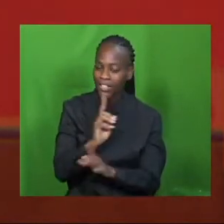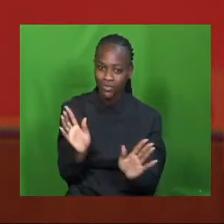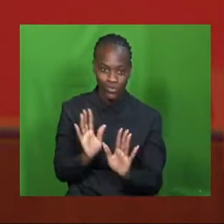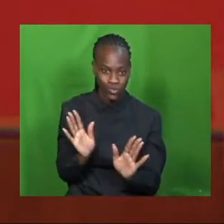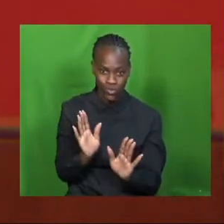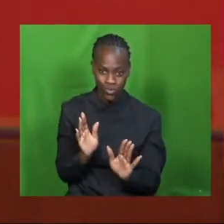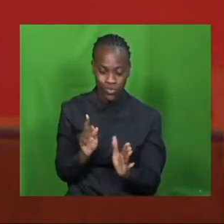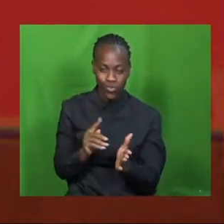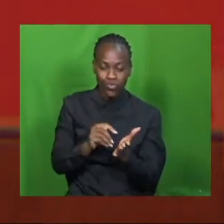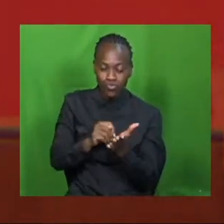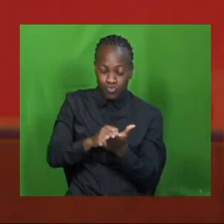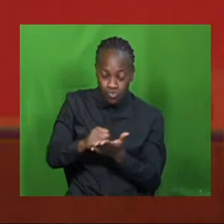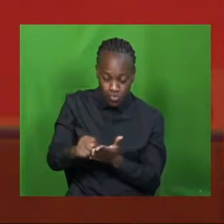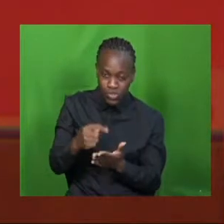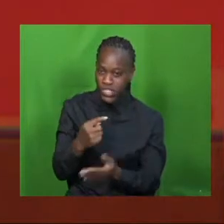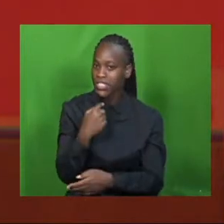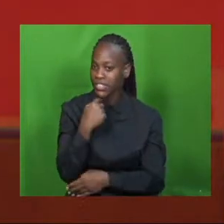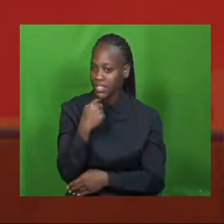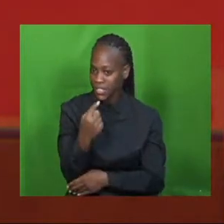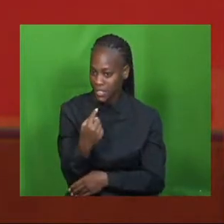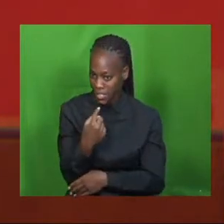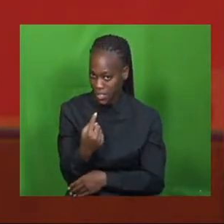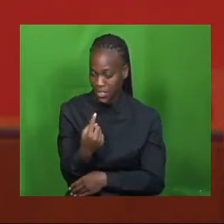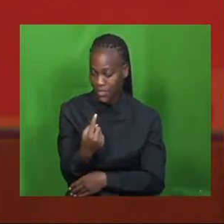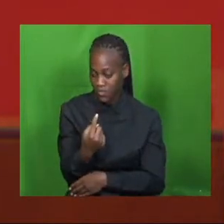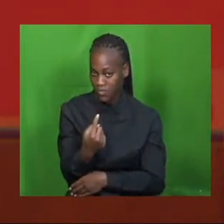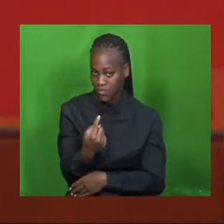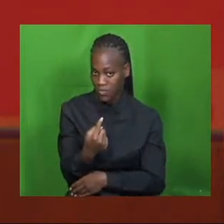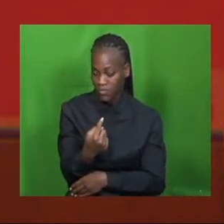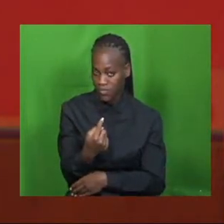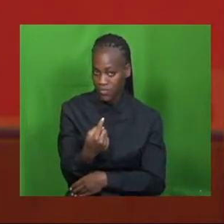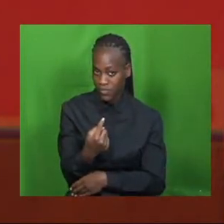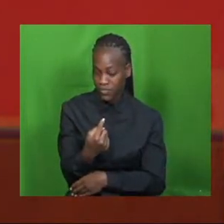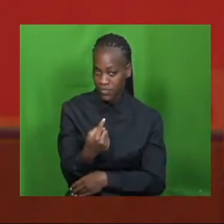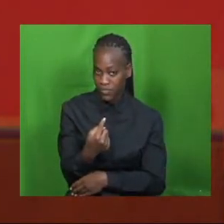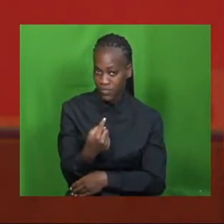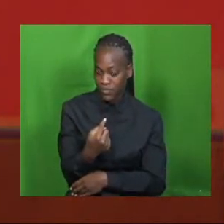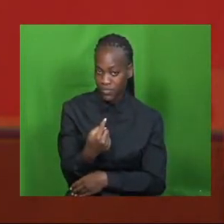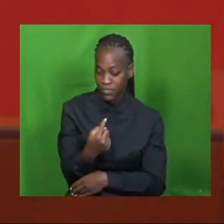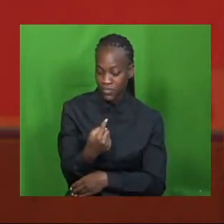it's not only Ghana that is confronted with this issue.